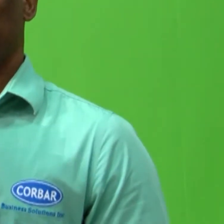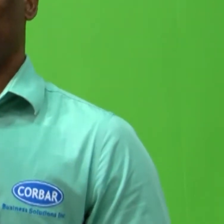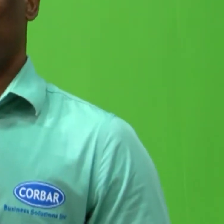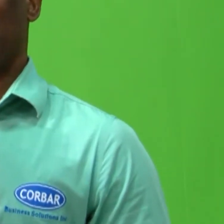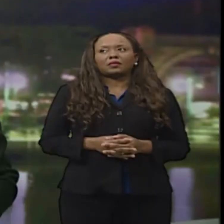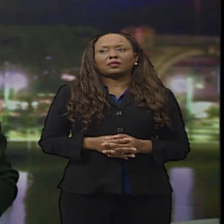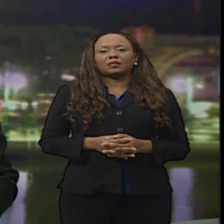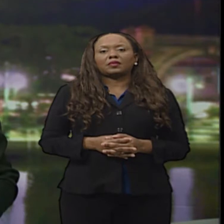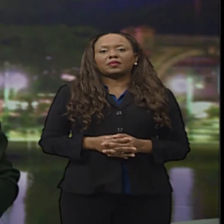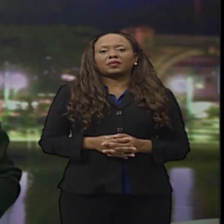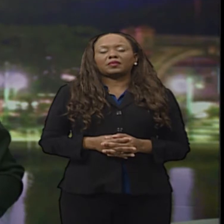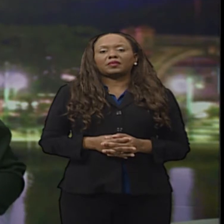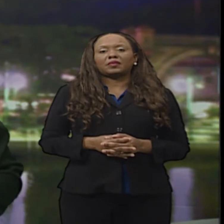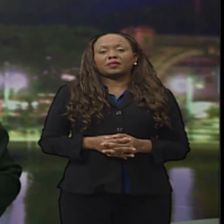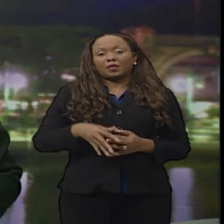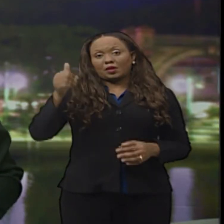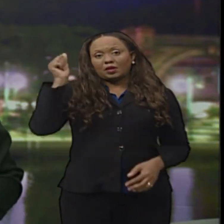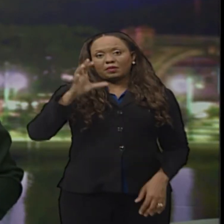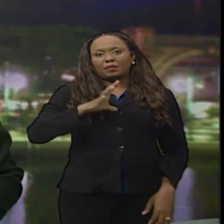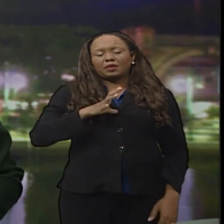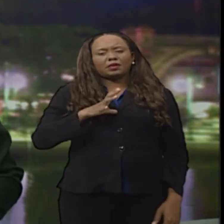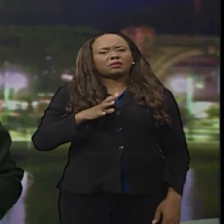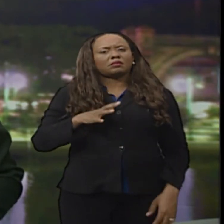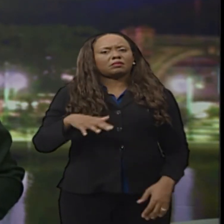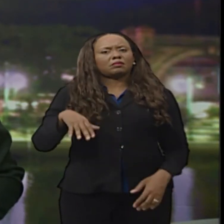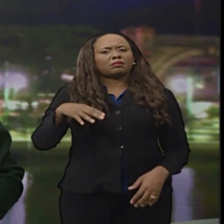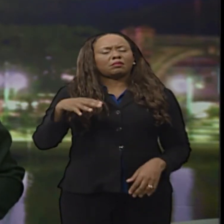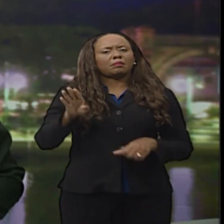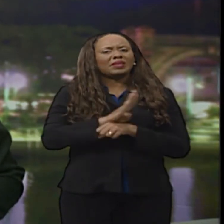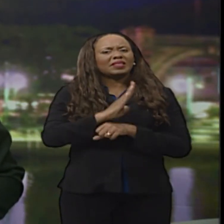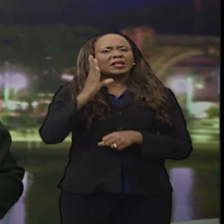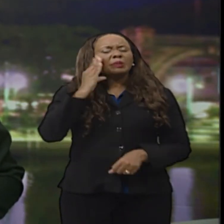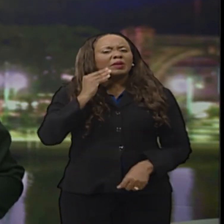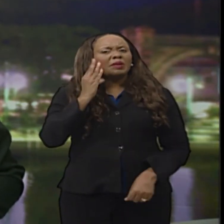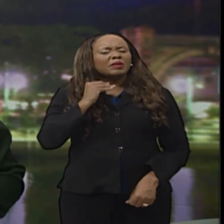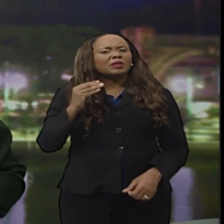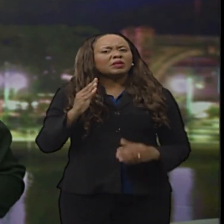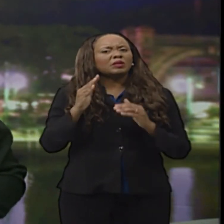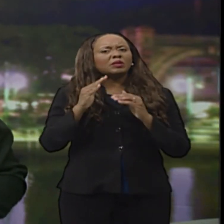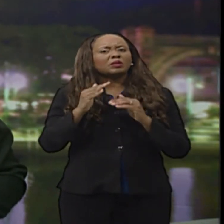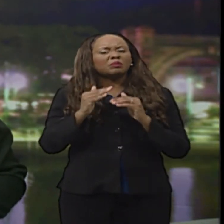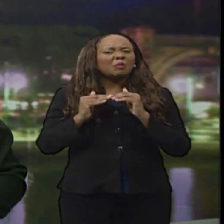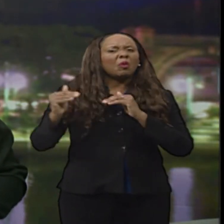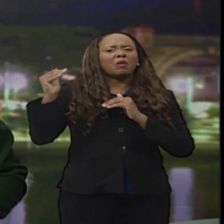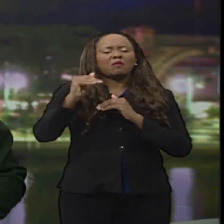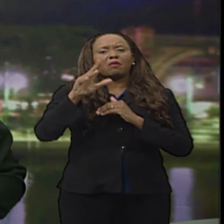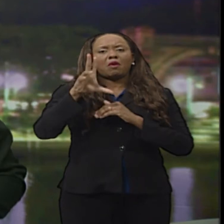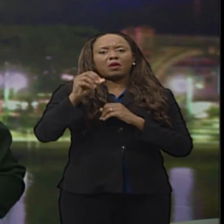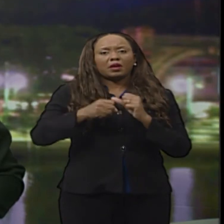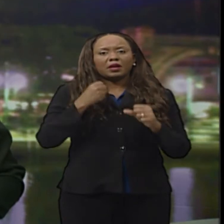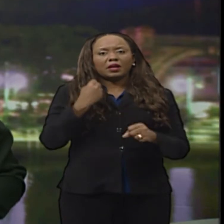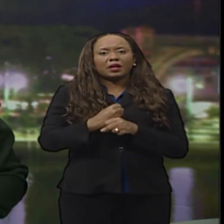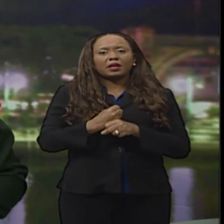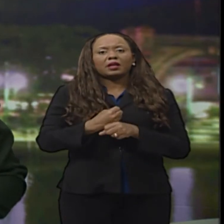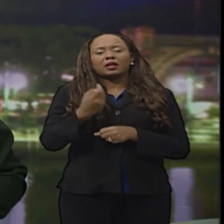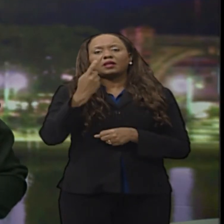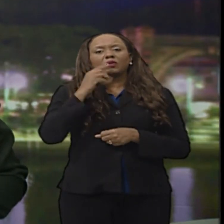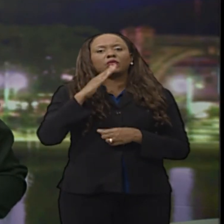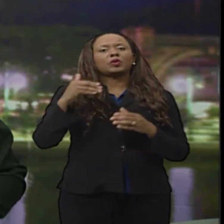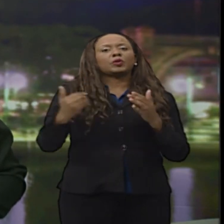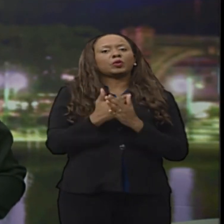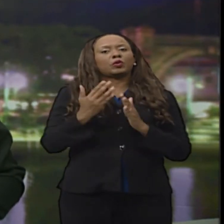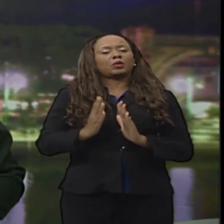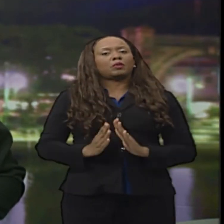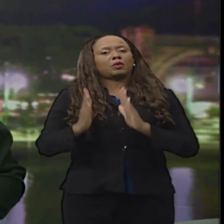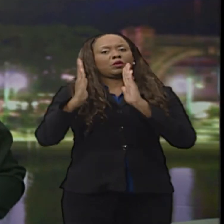think. Bartlett, who has more than 30 years experience in business, says the seminar will take a holistic approach, drawing on